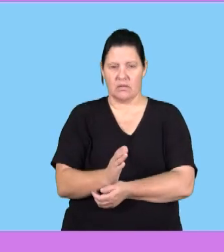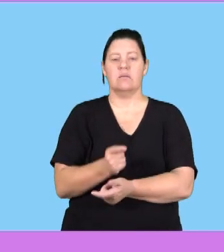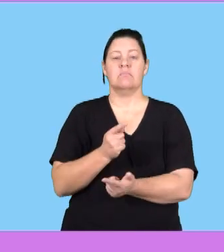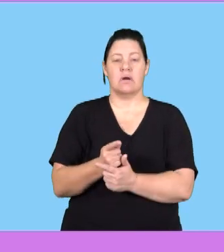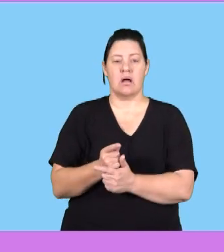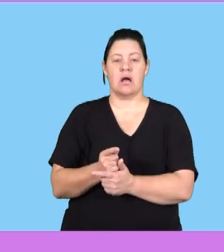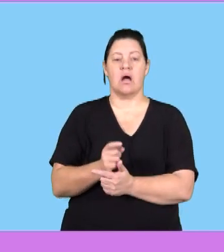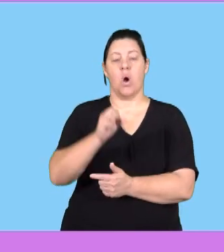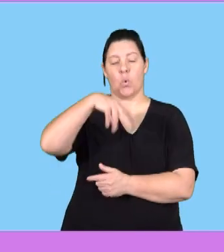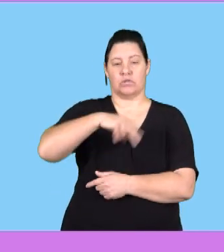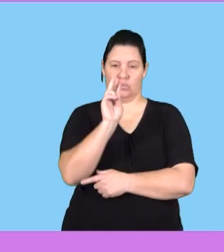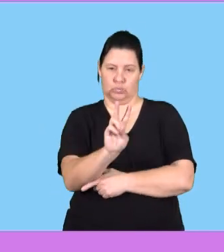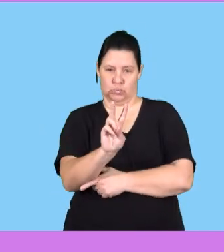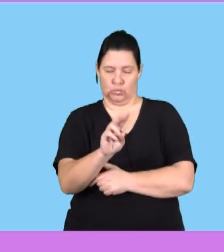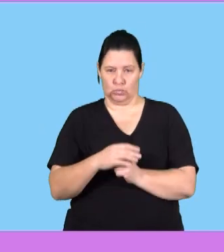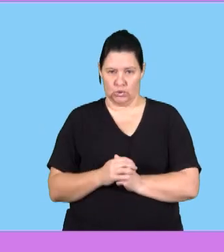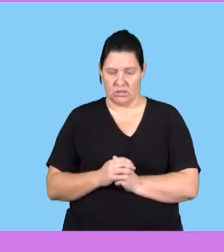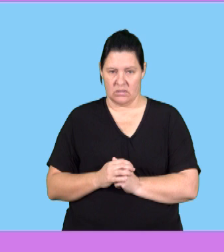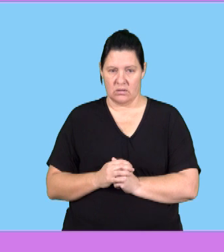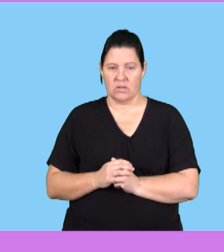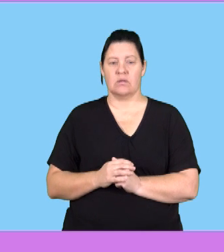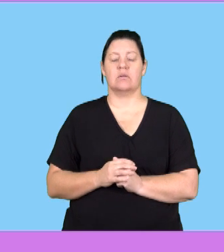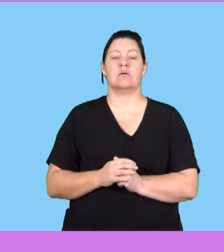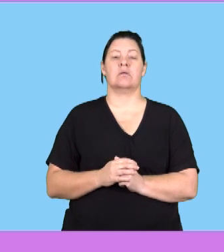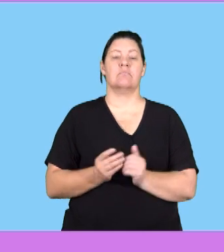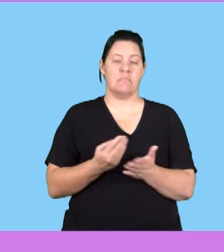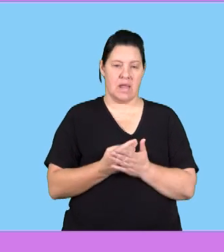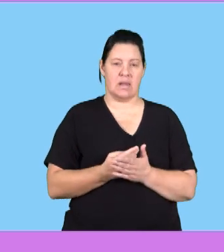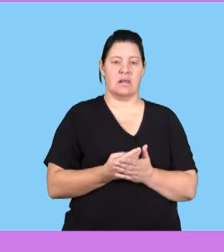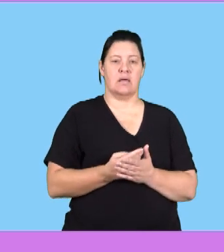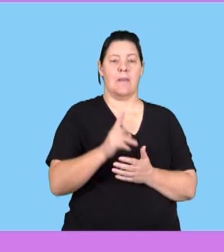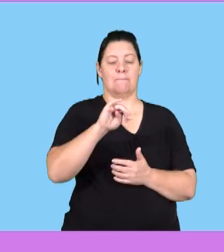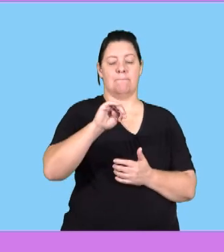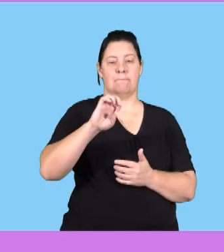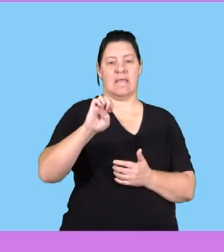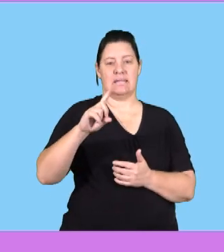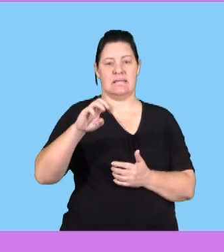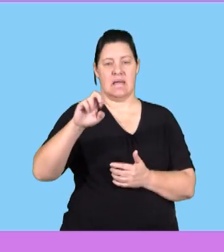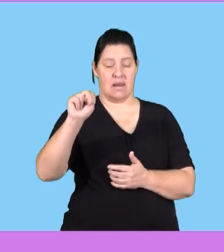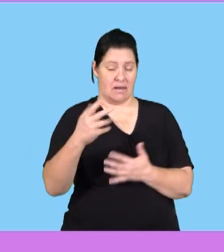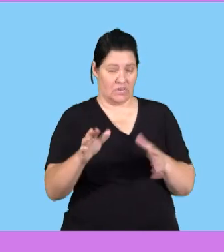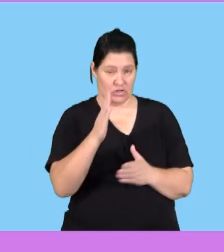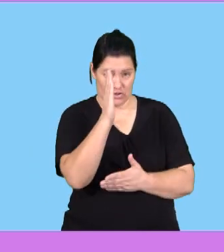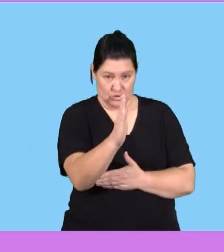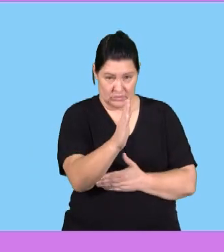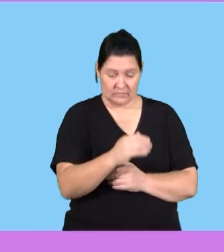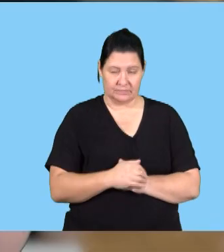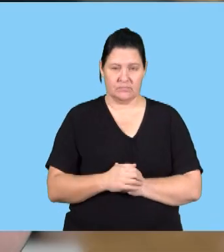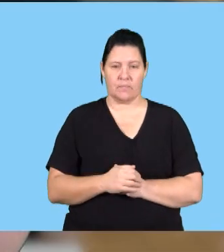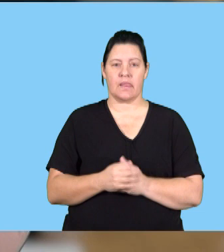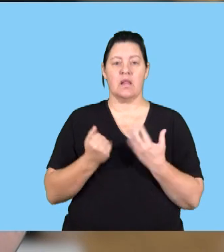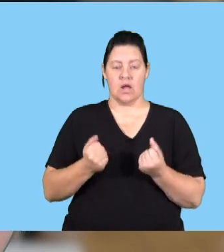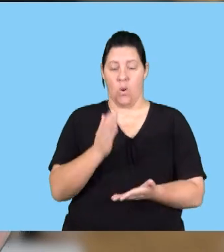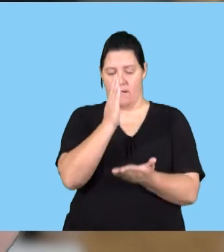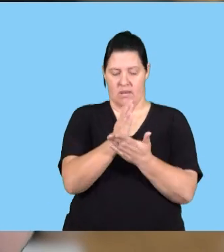78 becomes my quartile 2, which is also called our median. Guys, are we clear on that? So first of